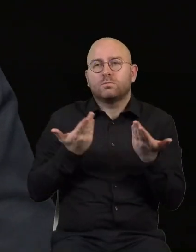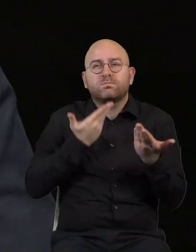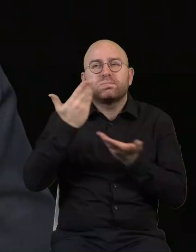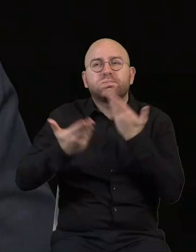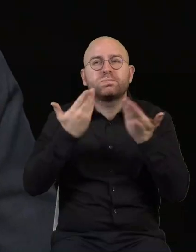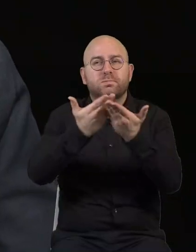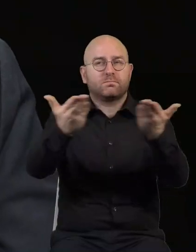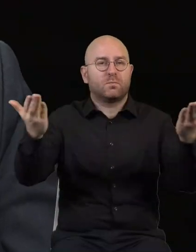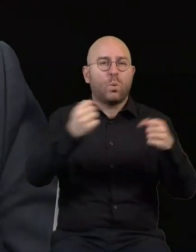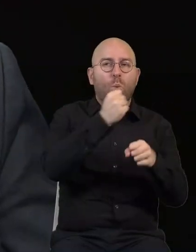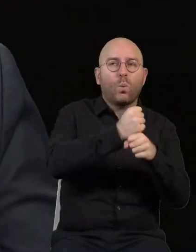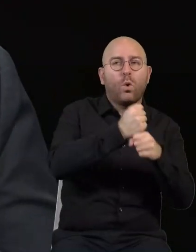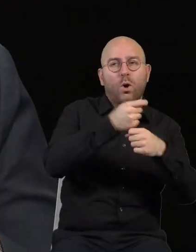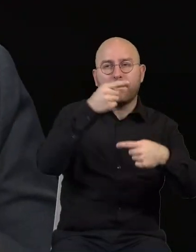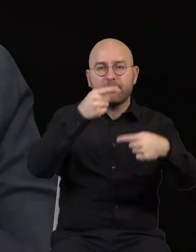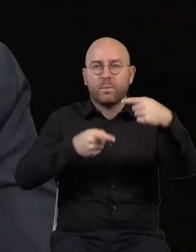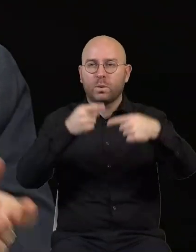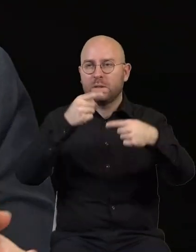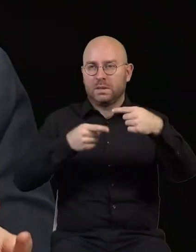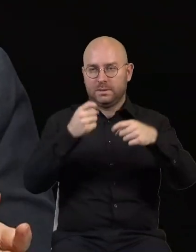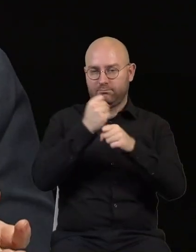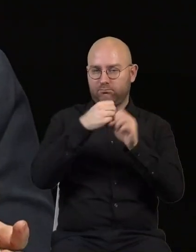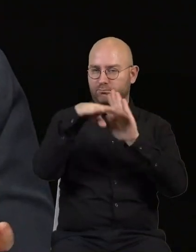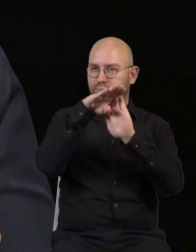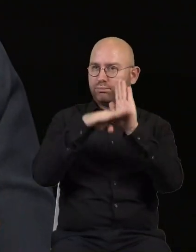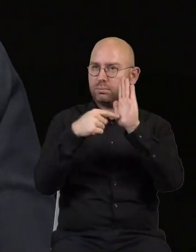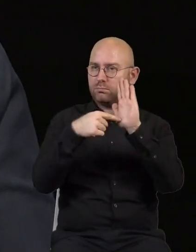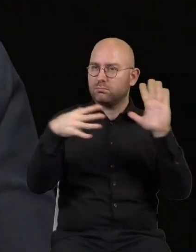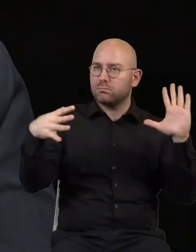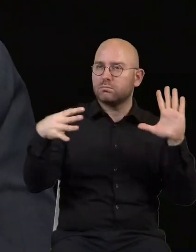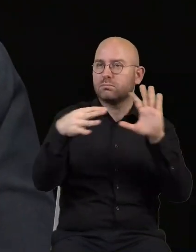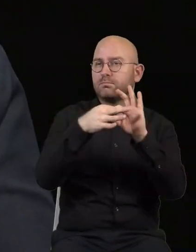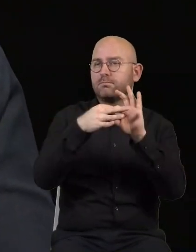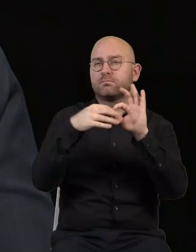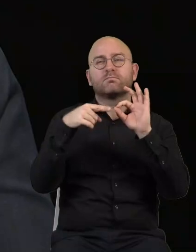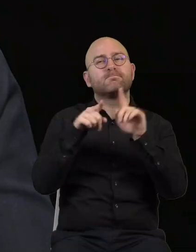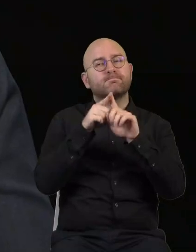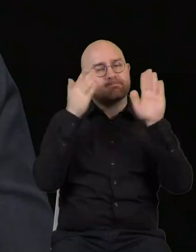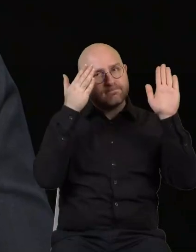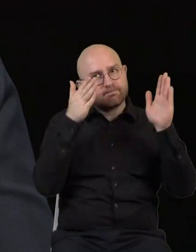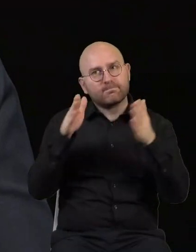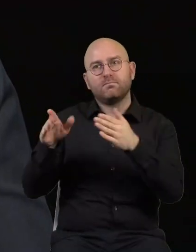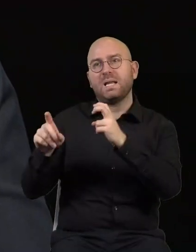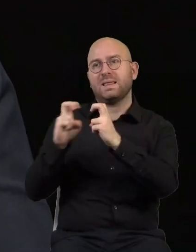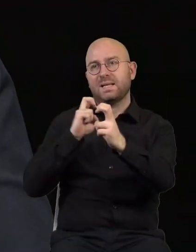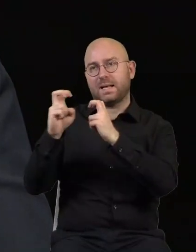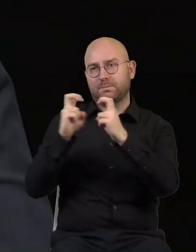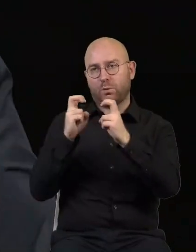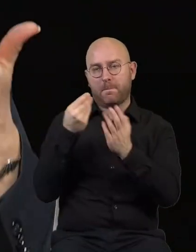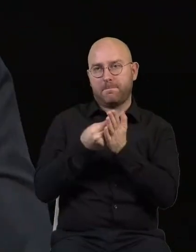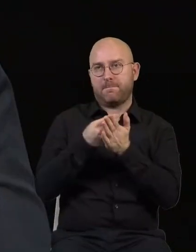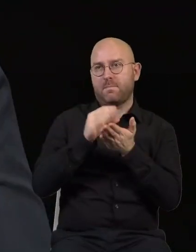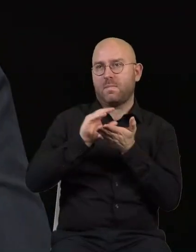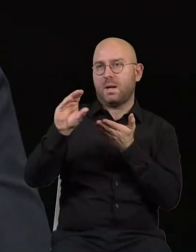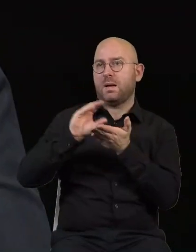particular transport and also funds in general, a lot of success and resilience